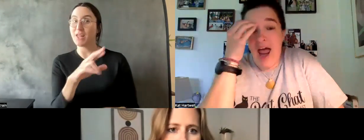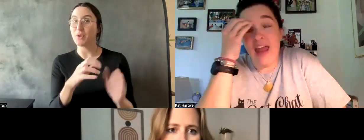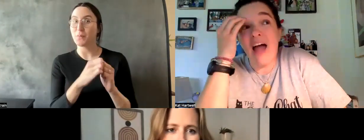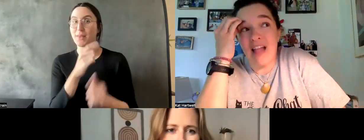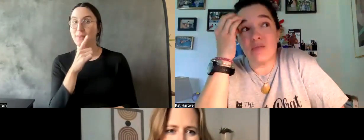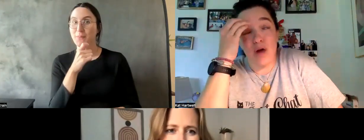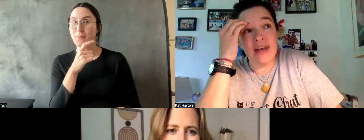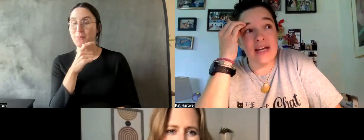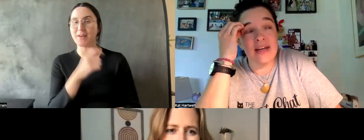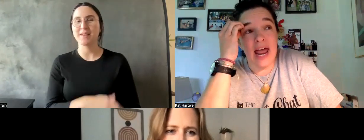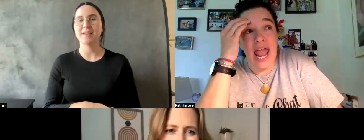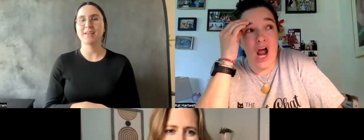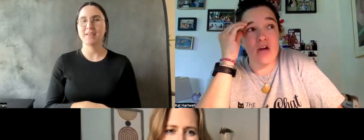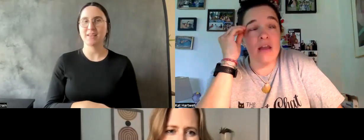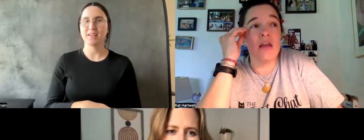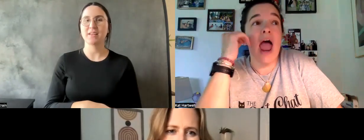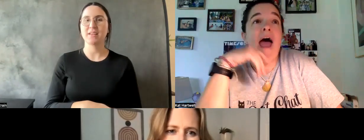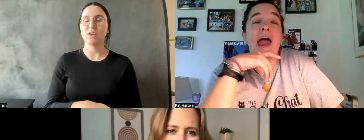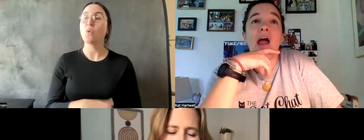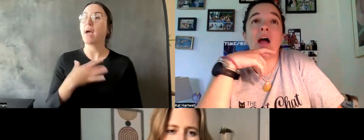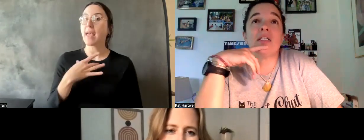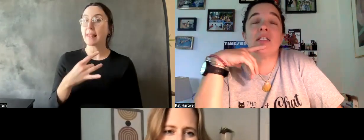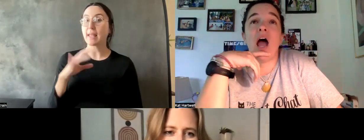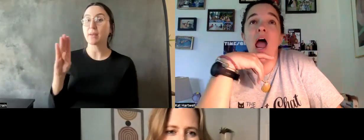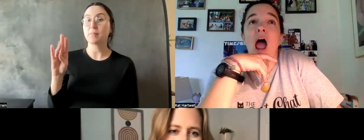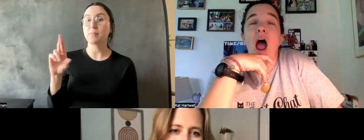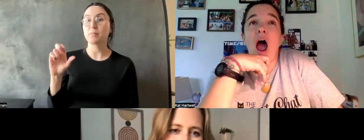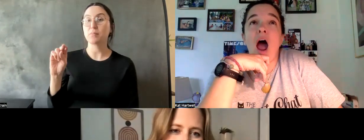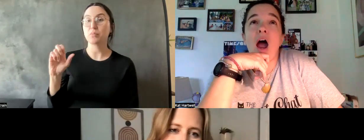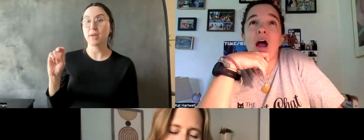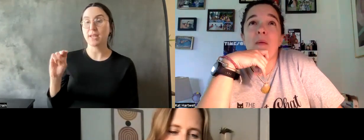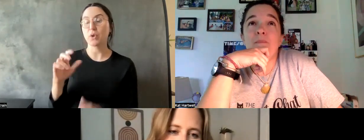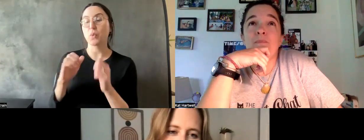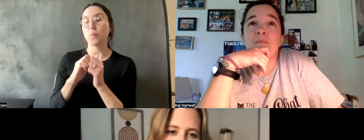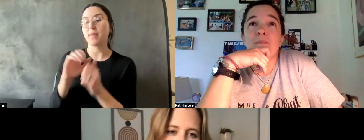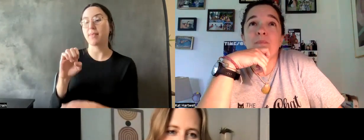Like you said, I like Brendan and Aaron, and